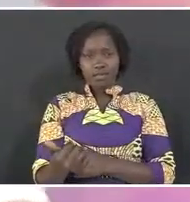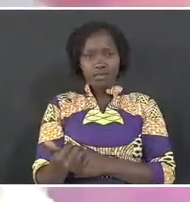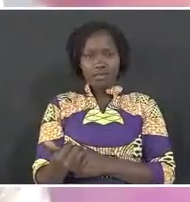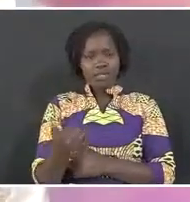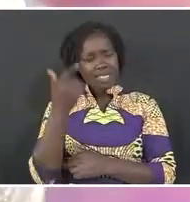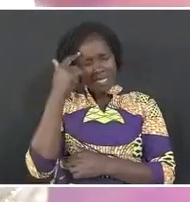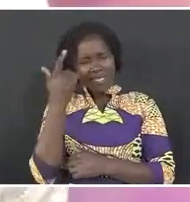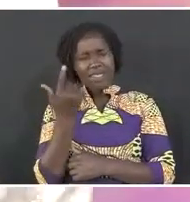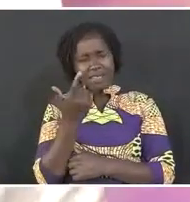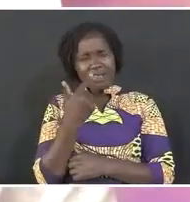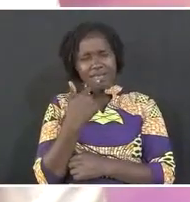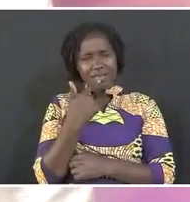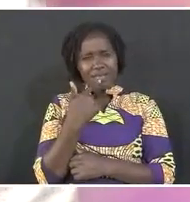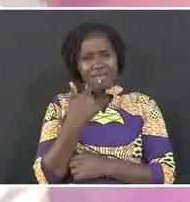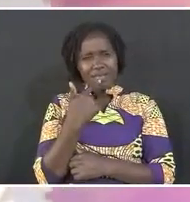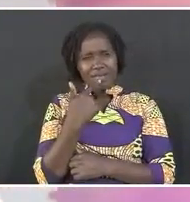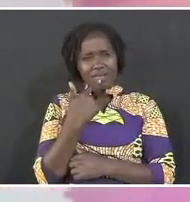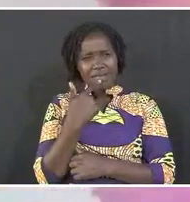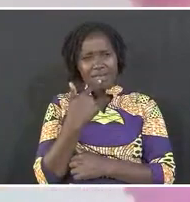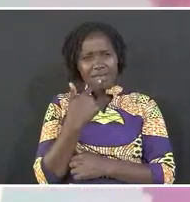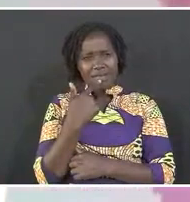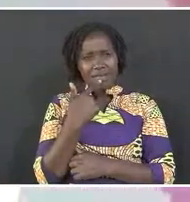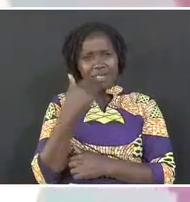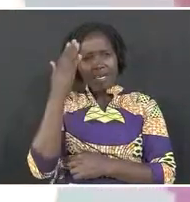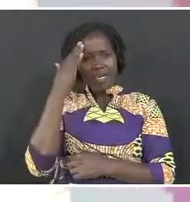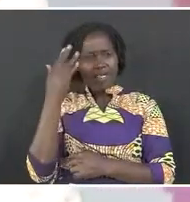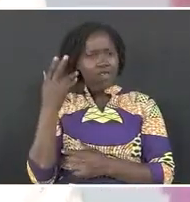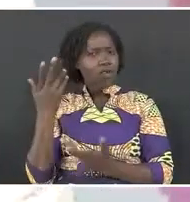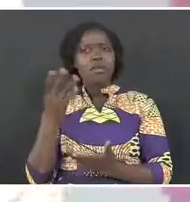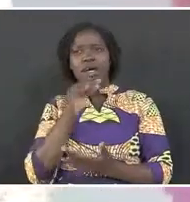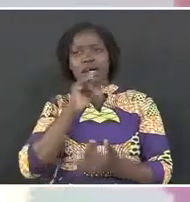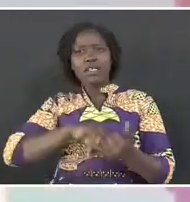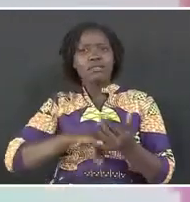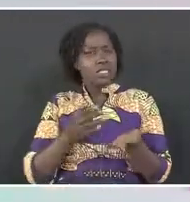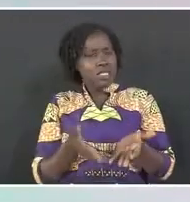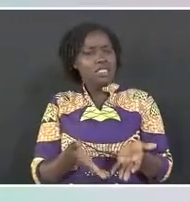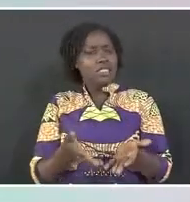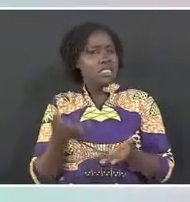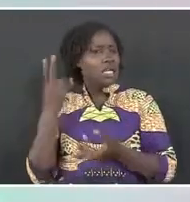Think about that. I know my husband is listening. He is here.